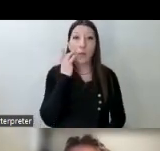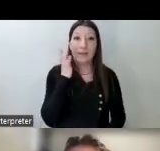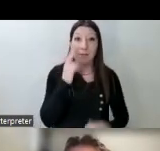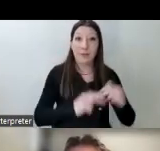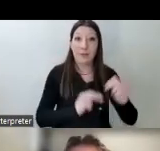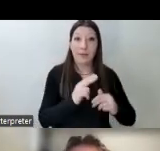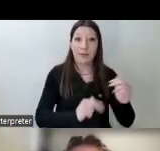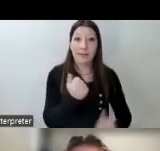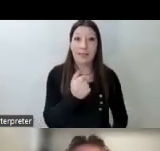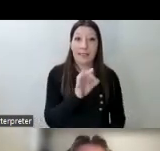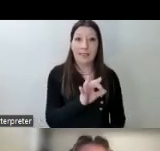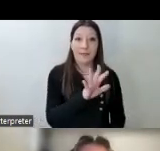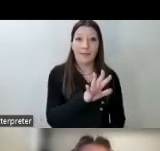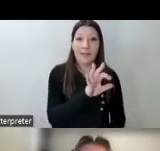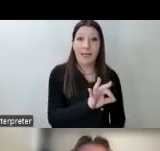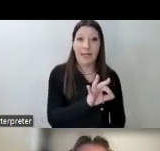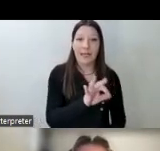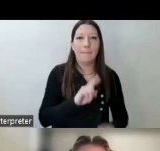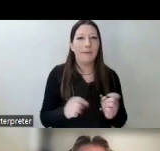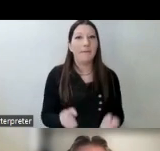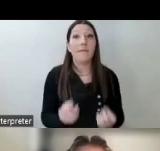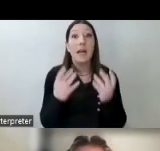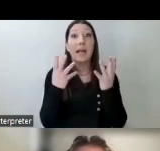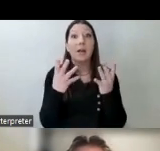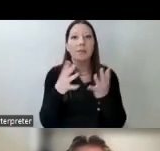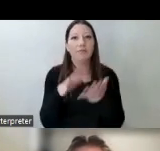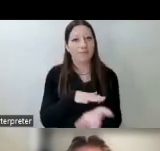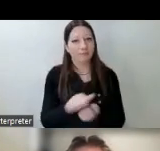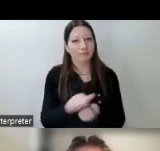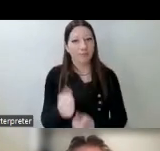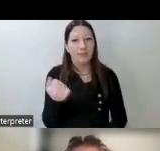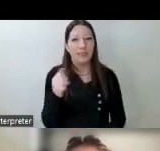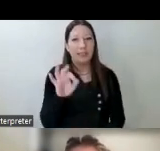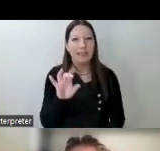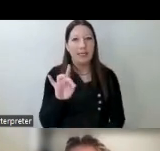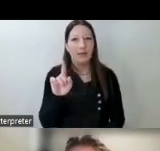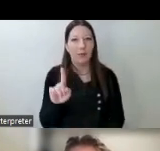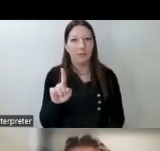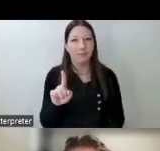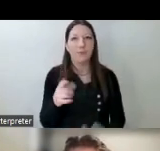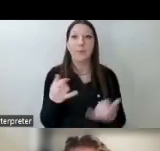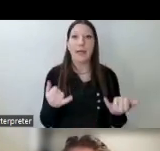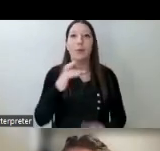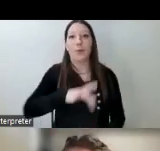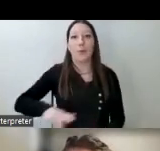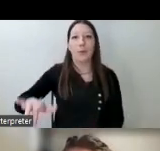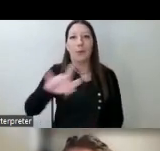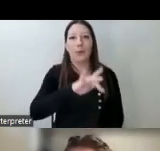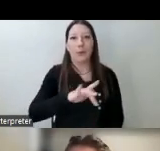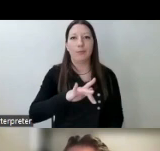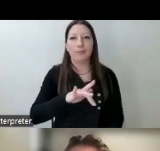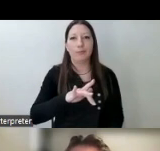in 1981. Nothing was ever built in its place to my knowledge, and for as long as I can remember, there has just